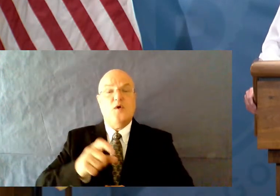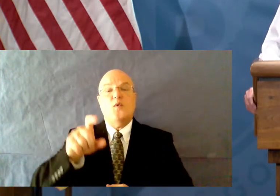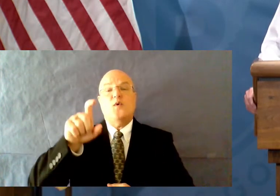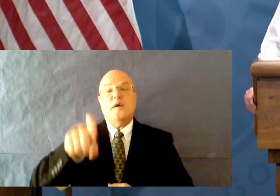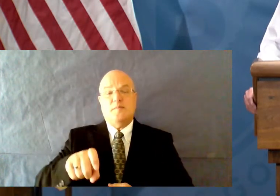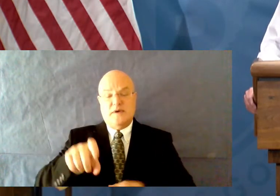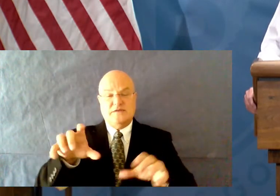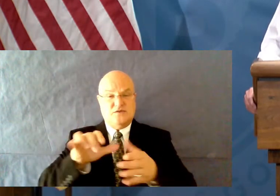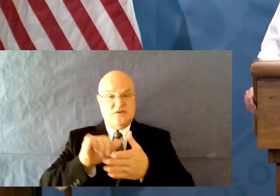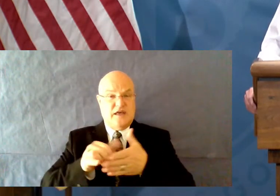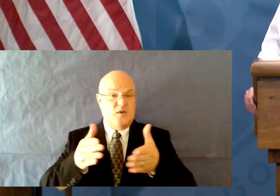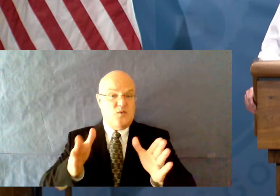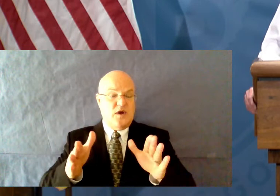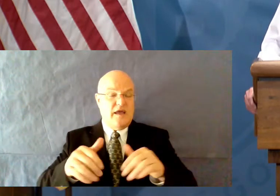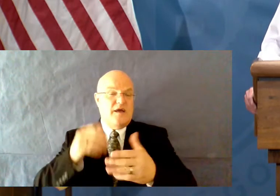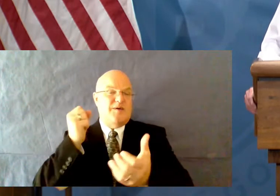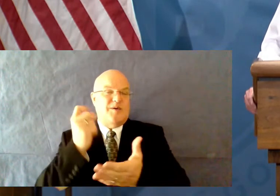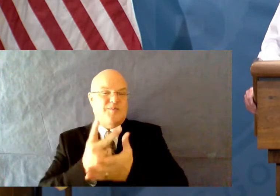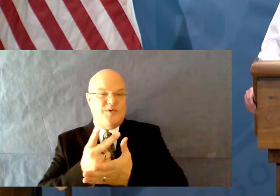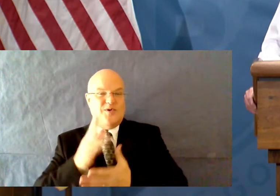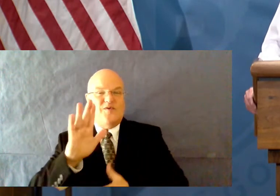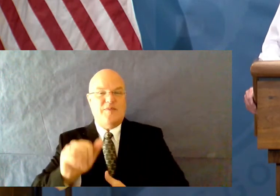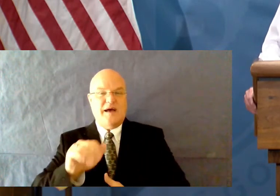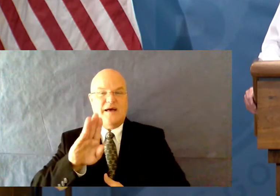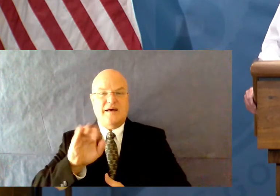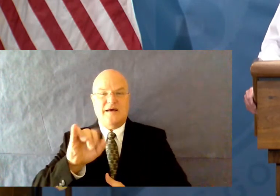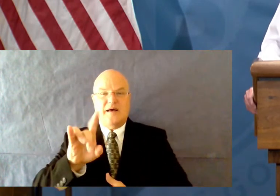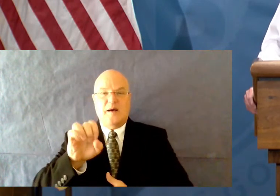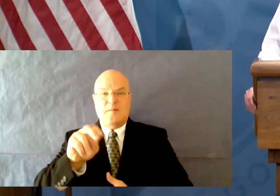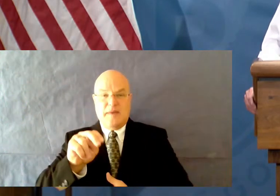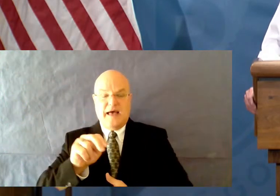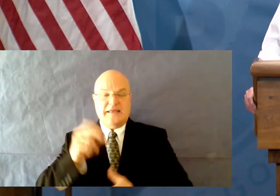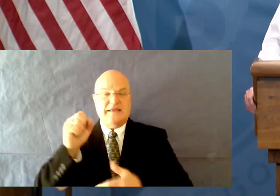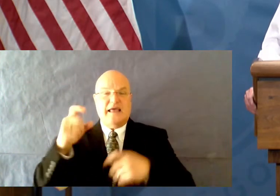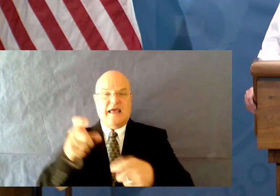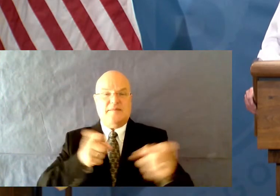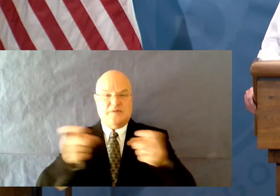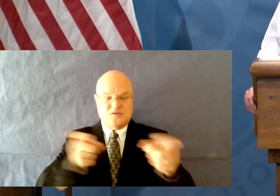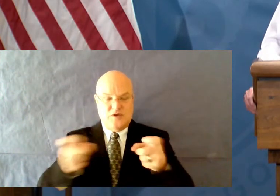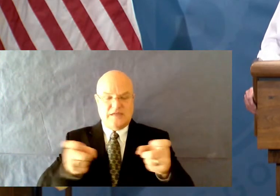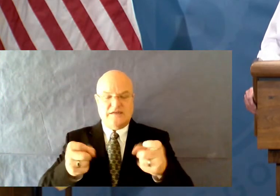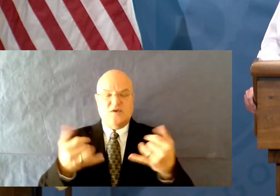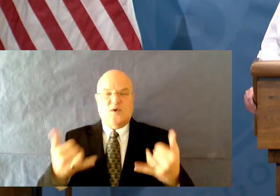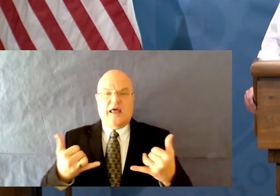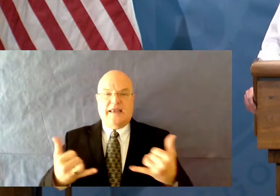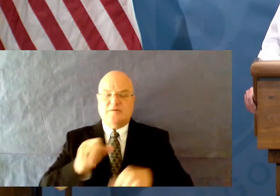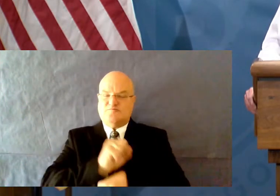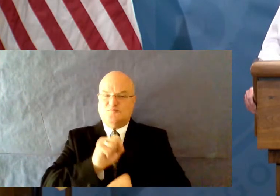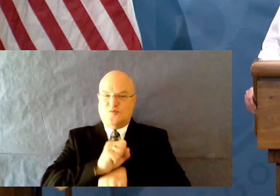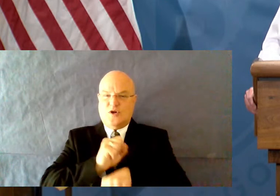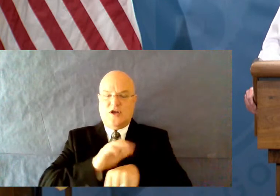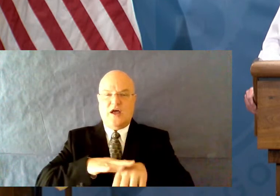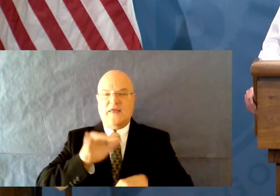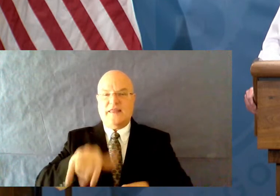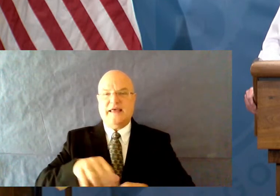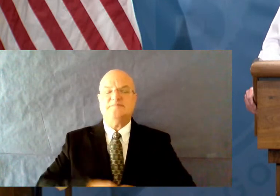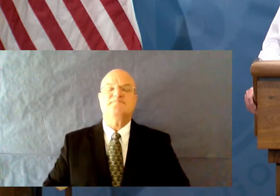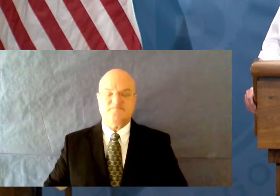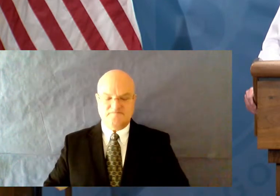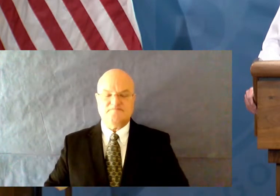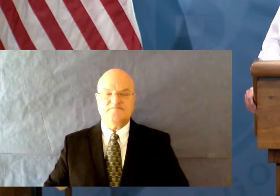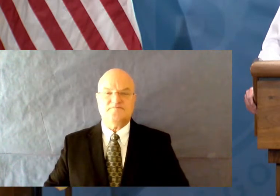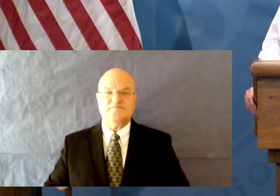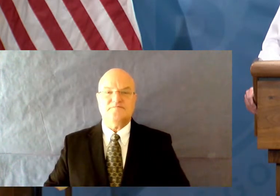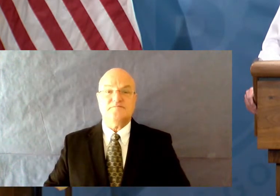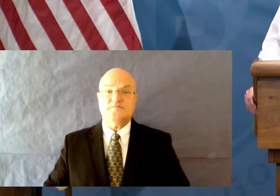way that can get approved by the Biden administration. That's a work in progress. Next question. Go ahead. Do you have